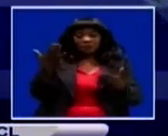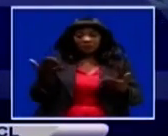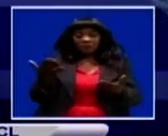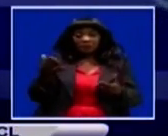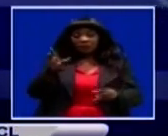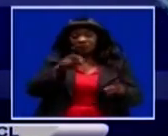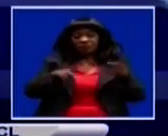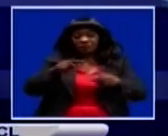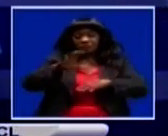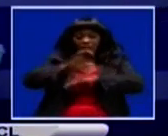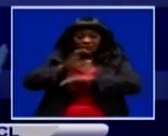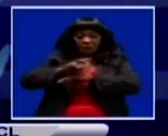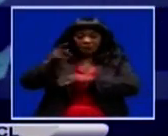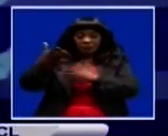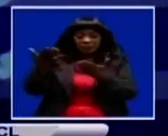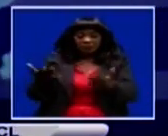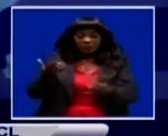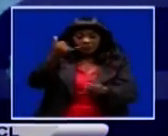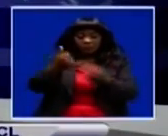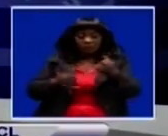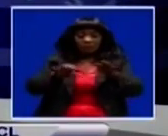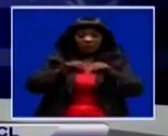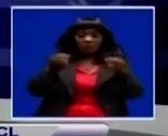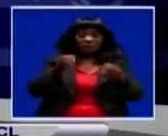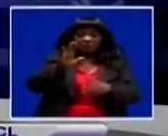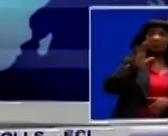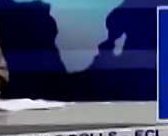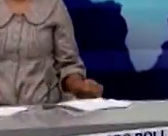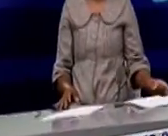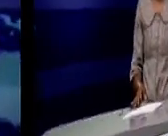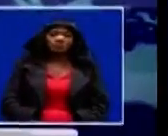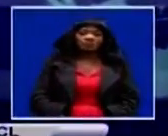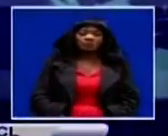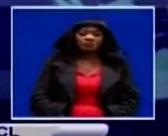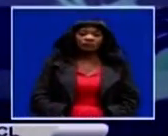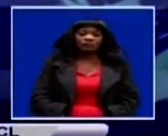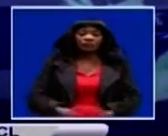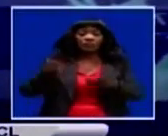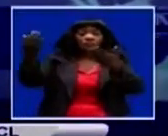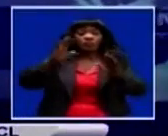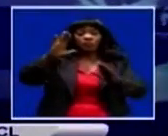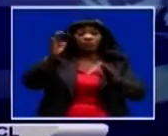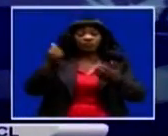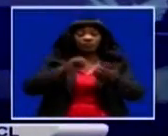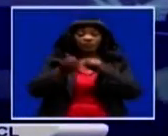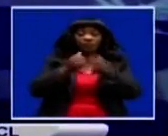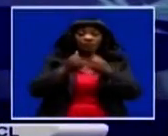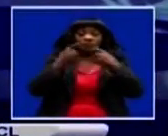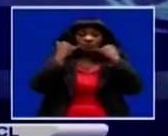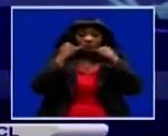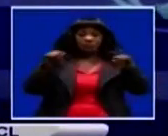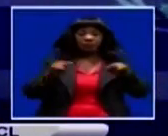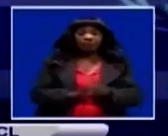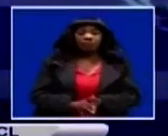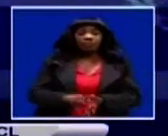dead. This is our last commercial break. We'll be right back. Welcome back. We now have sports news.